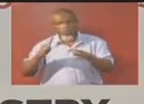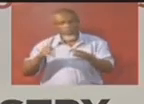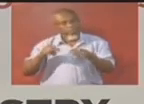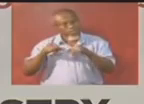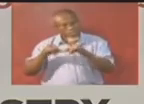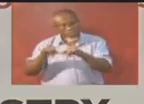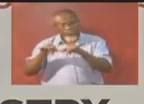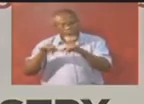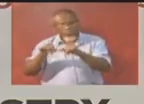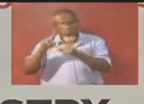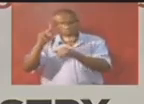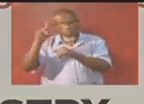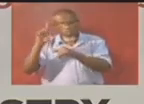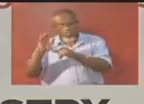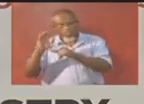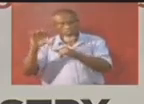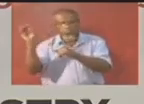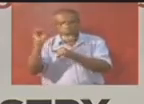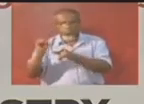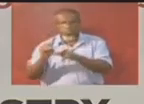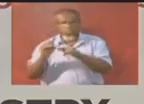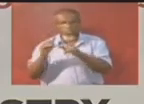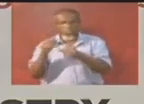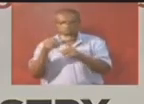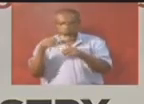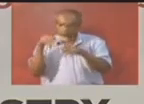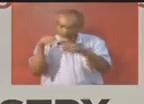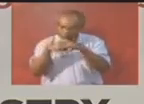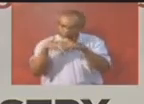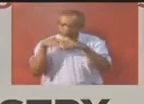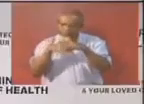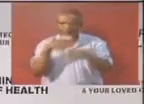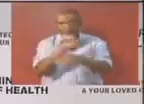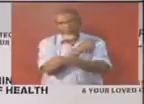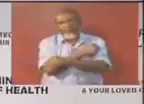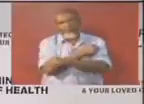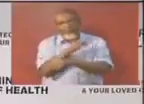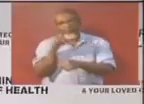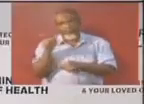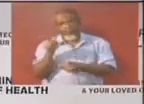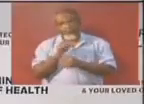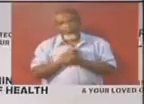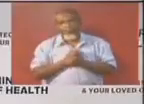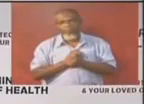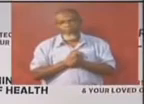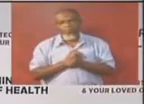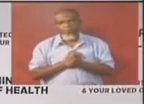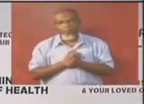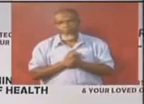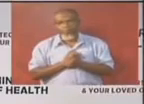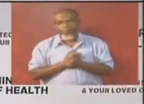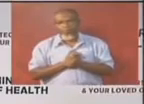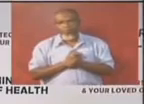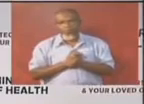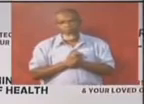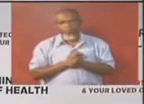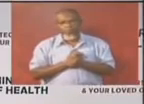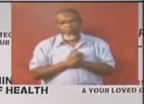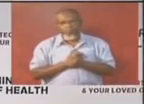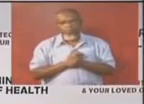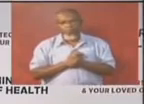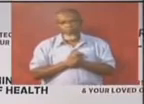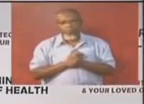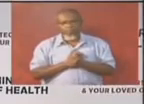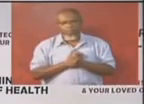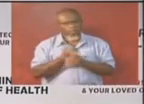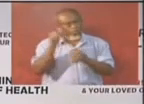100% occupancy at all times. Thank you very much. Thank you, Dr. Richards, and we remind the media that we will take 2